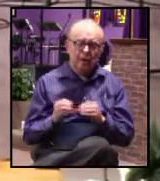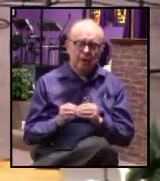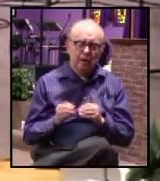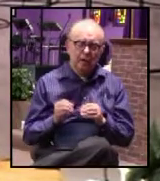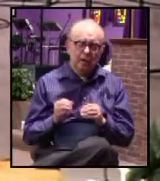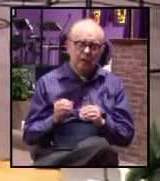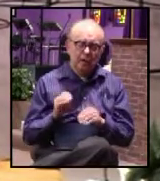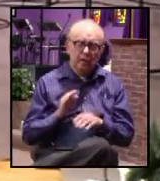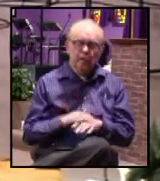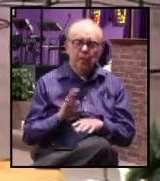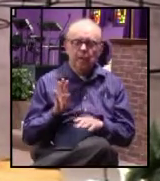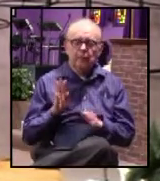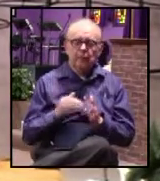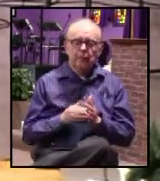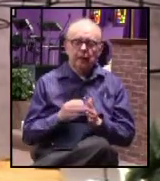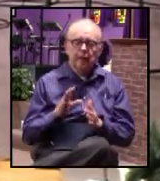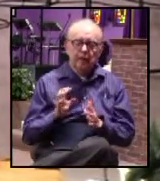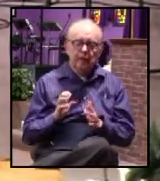than